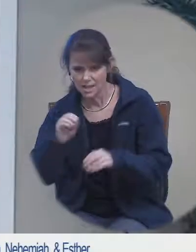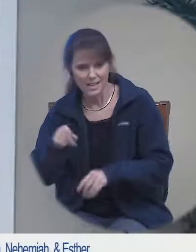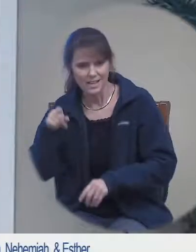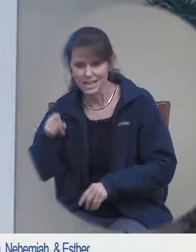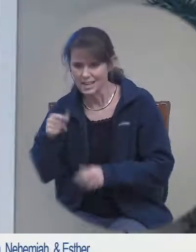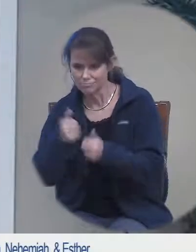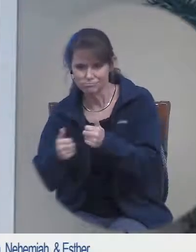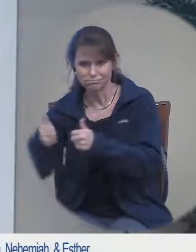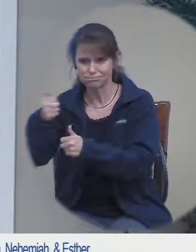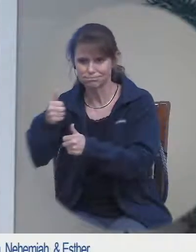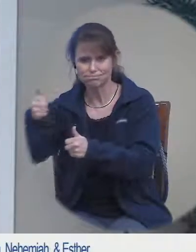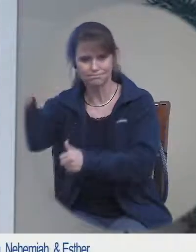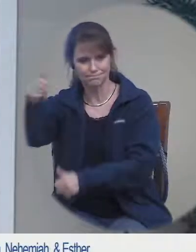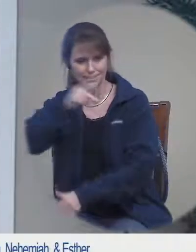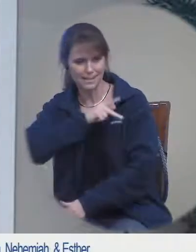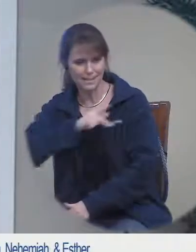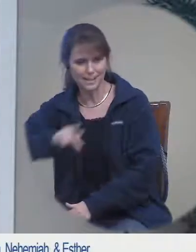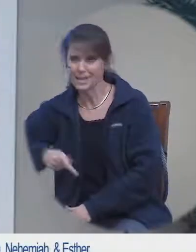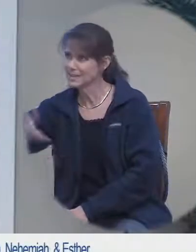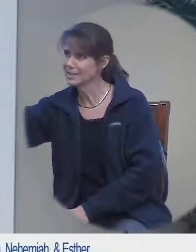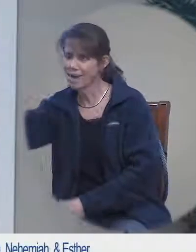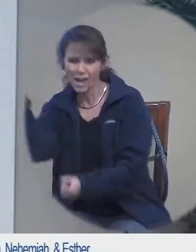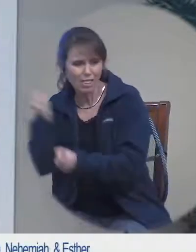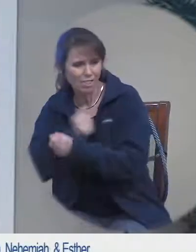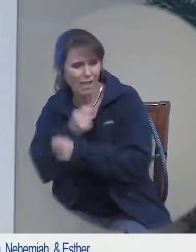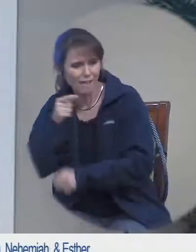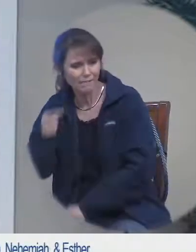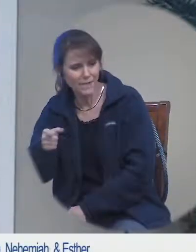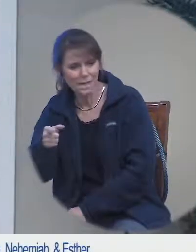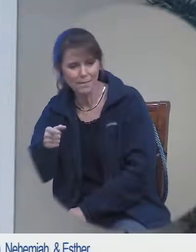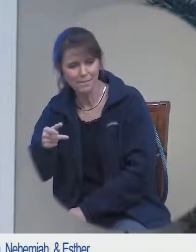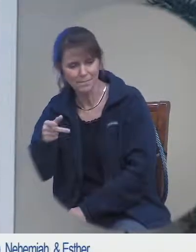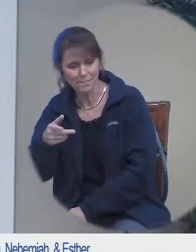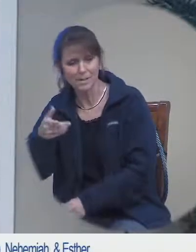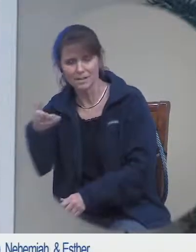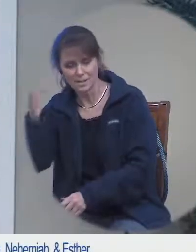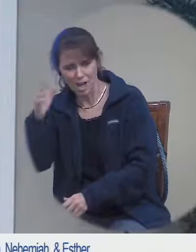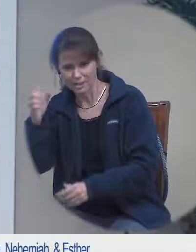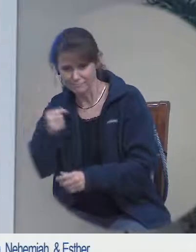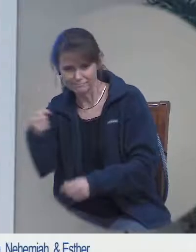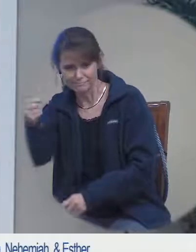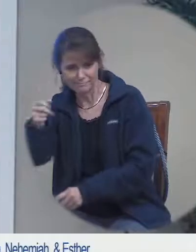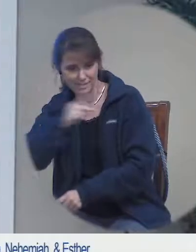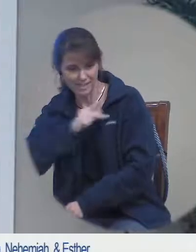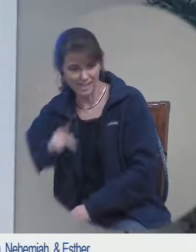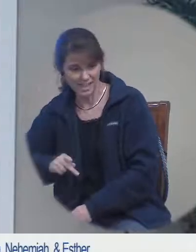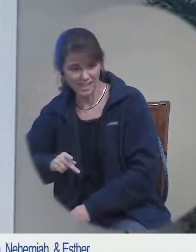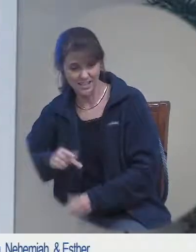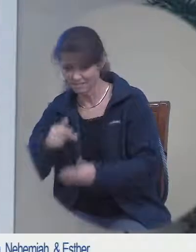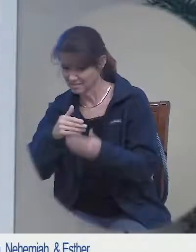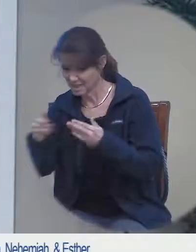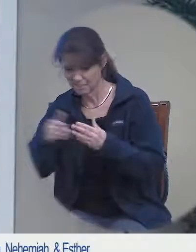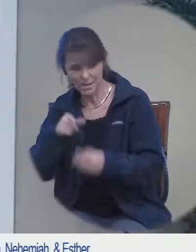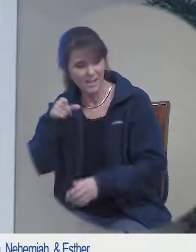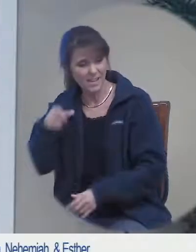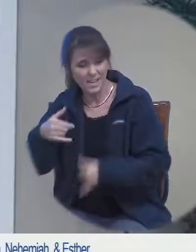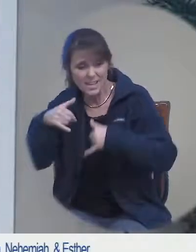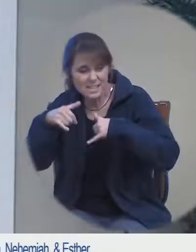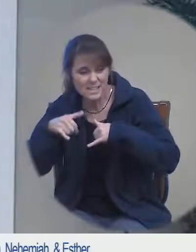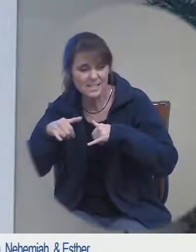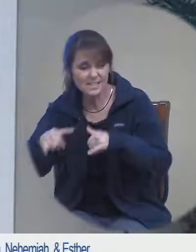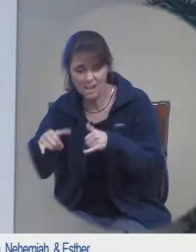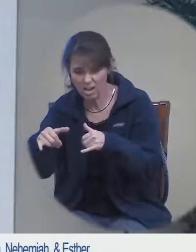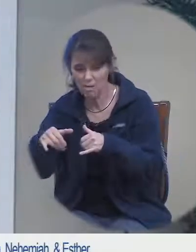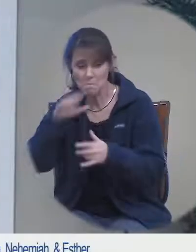him. And he was loved by his God, and God made him king over all Israel. Nevertheless, the foreign women caused